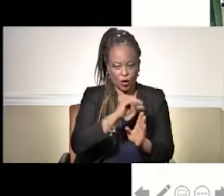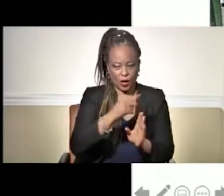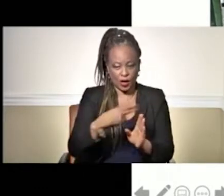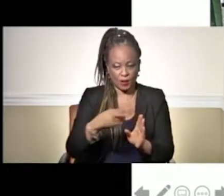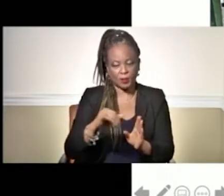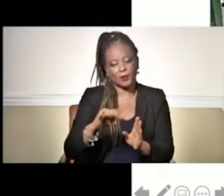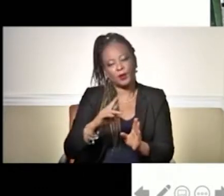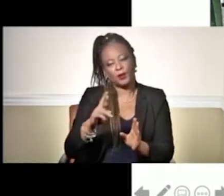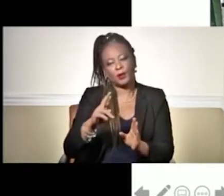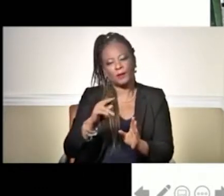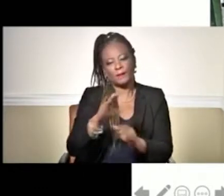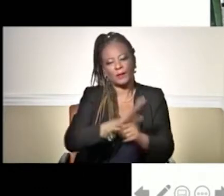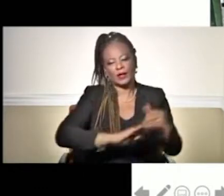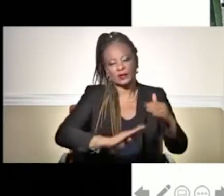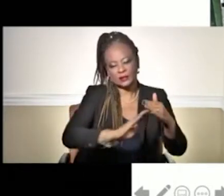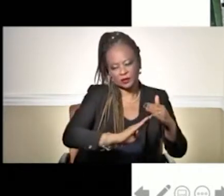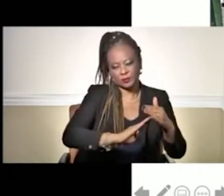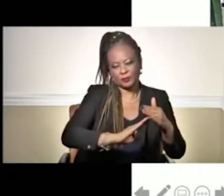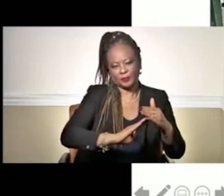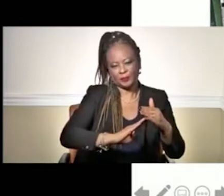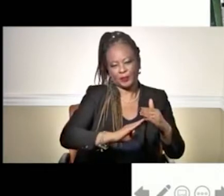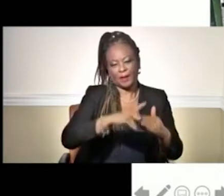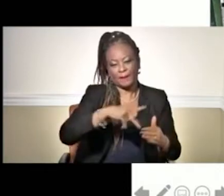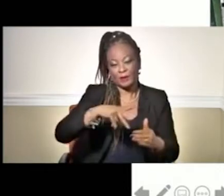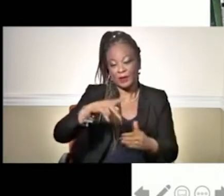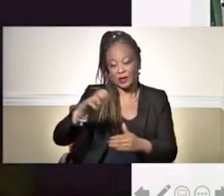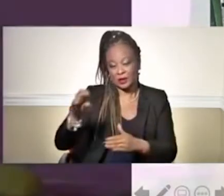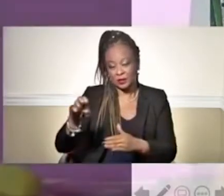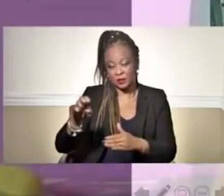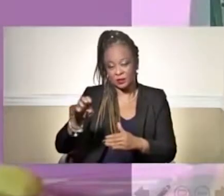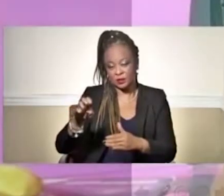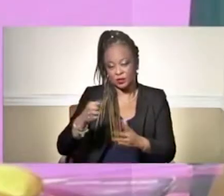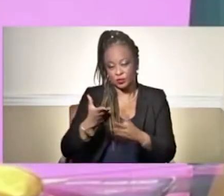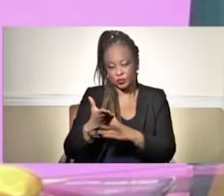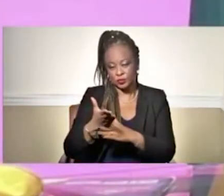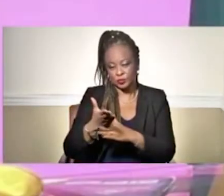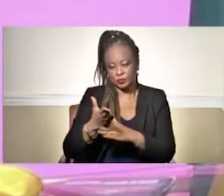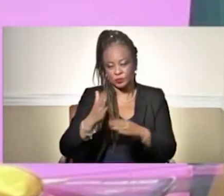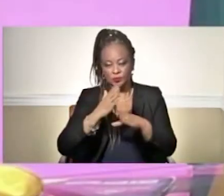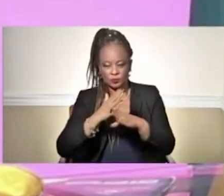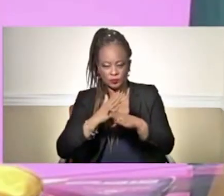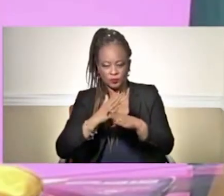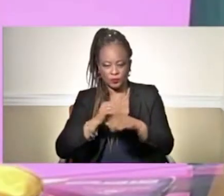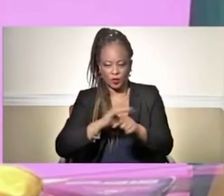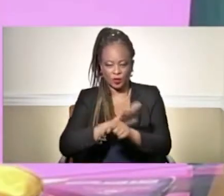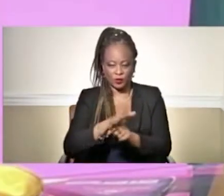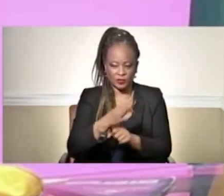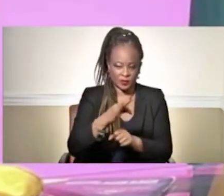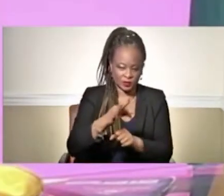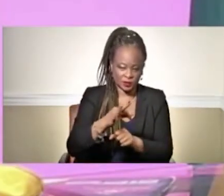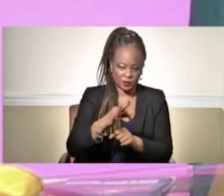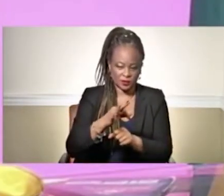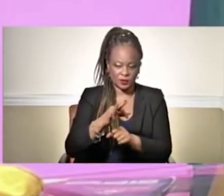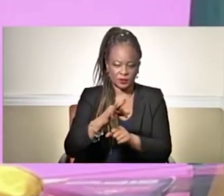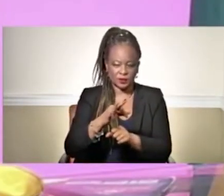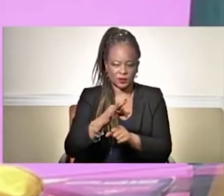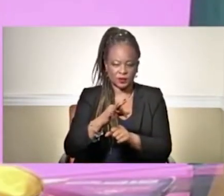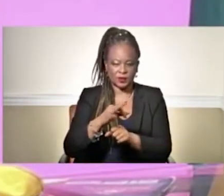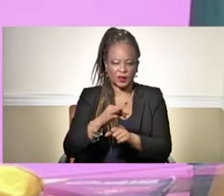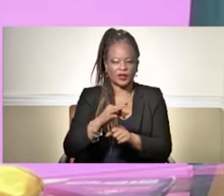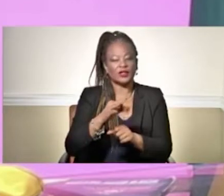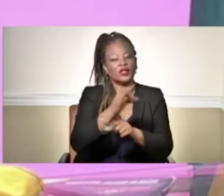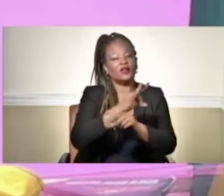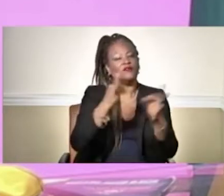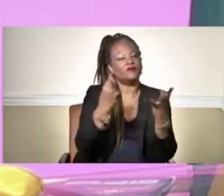base. Personal protection equipment, PPEs, to guard against COVID-19 and to support the shelter program in the